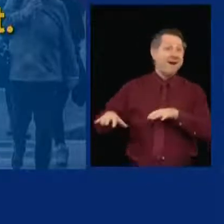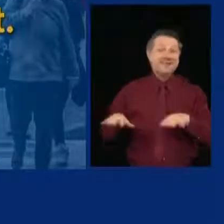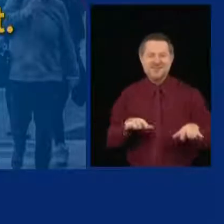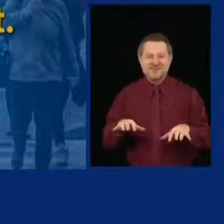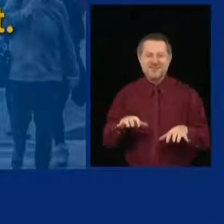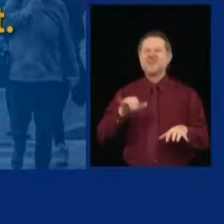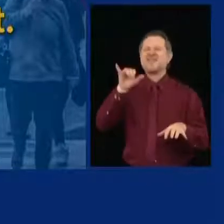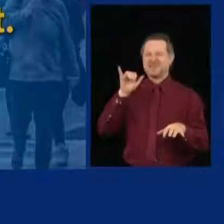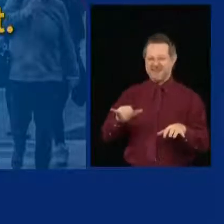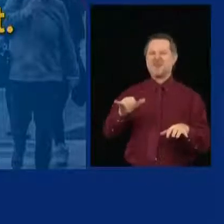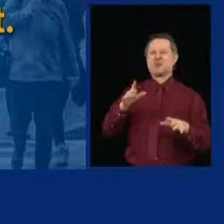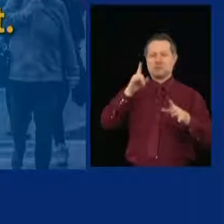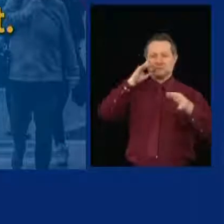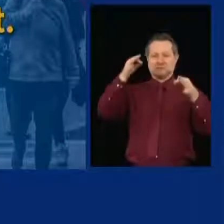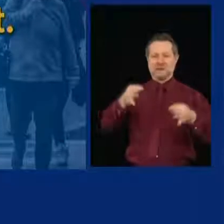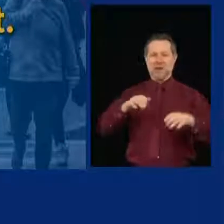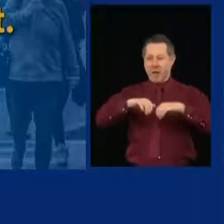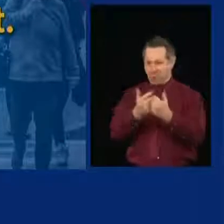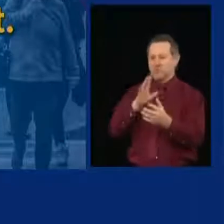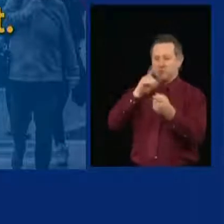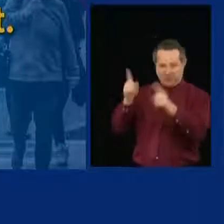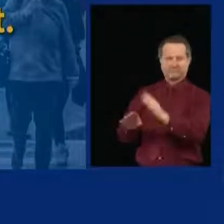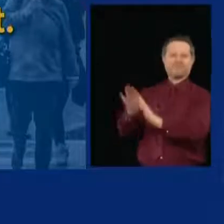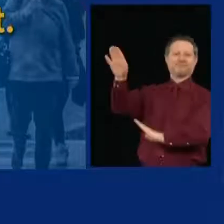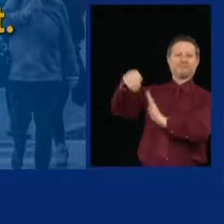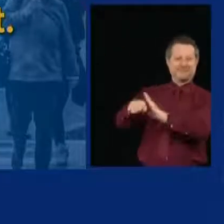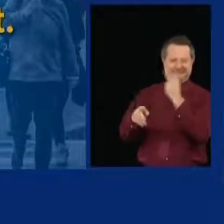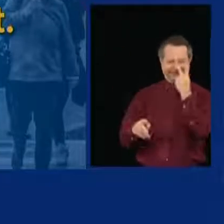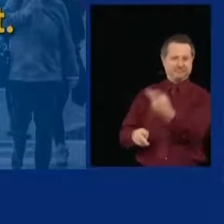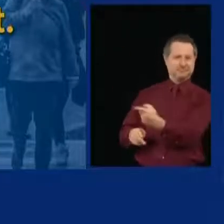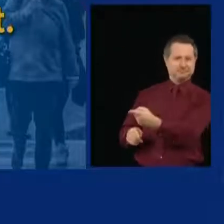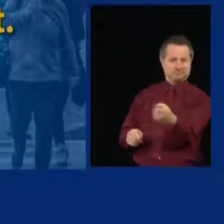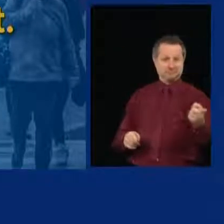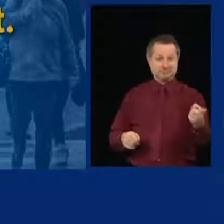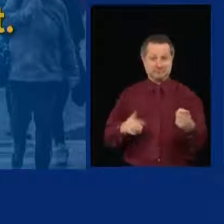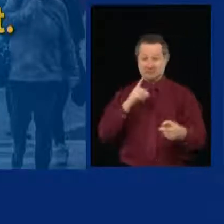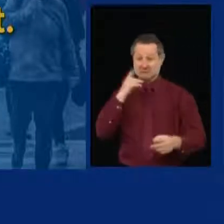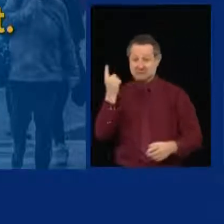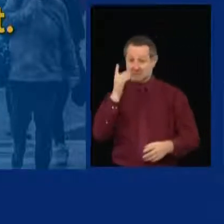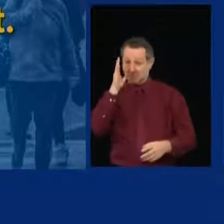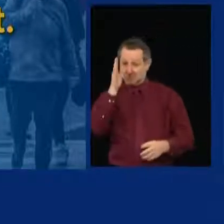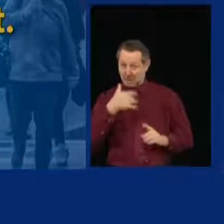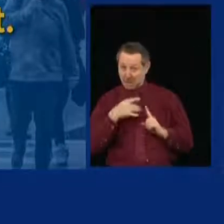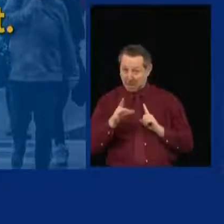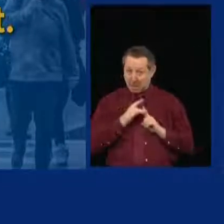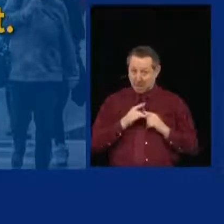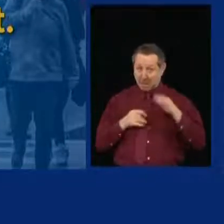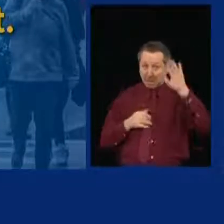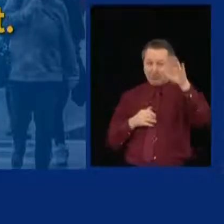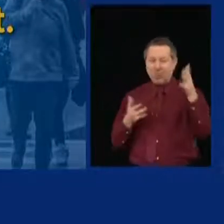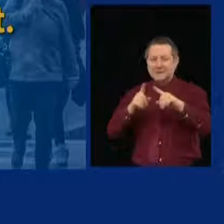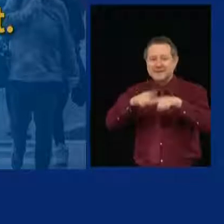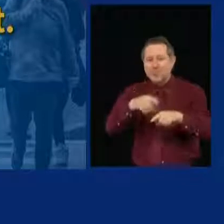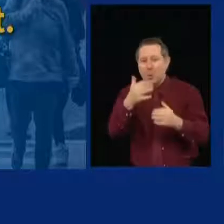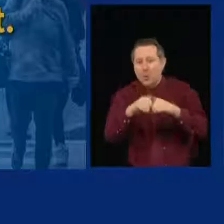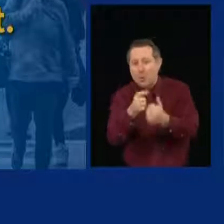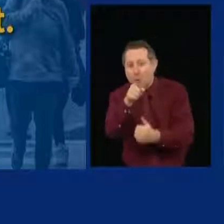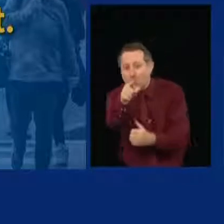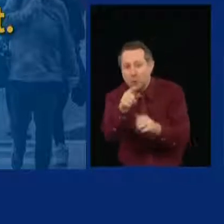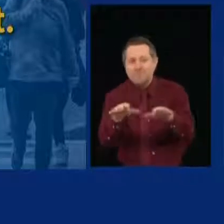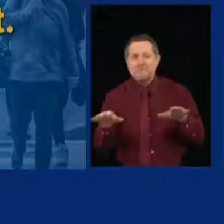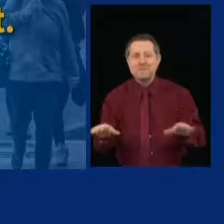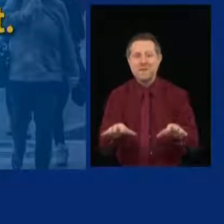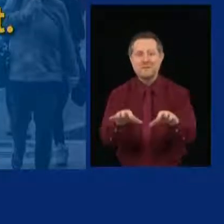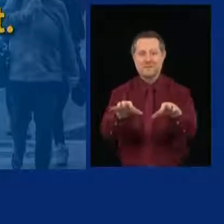you. Literally, will I get infected? Well, it depends on what you do. Will we have a